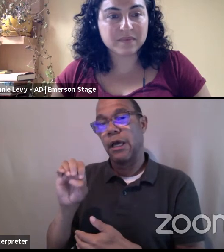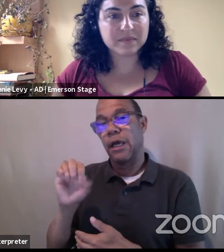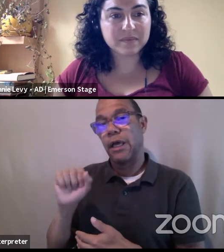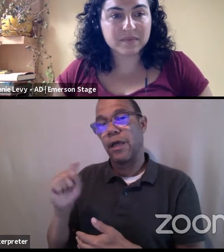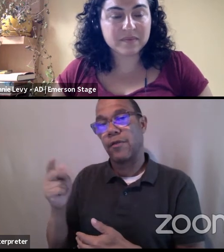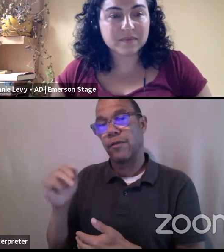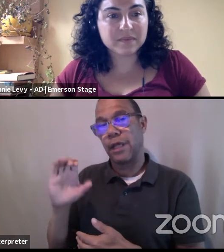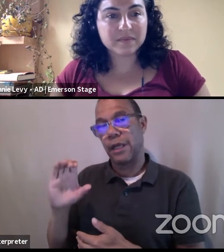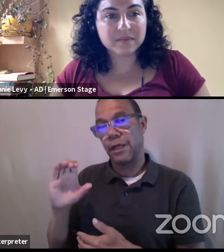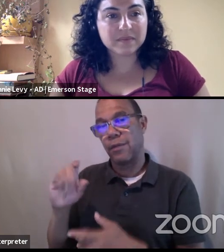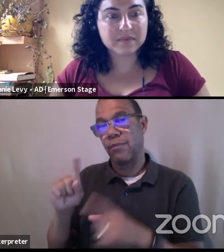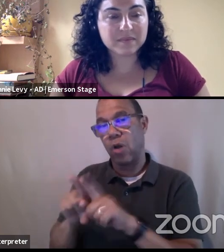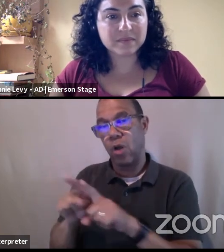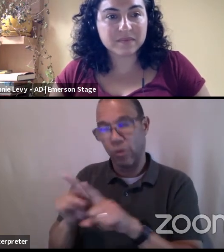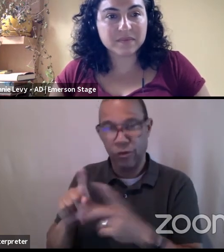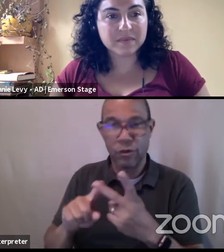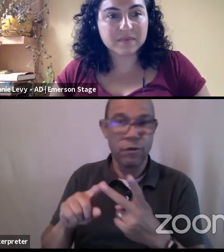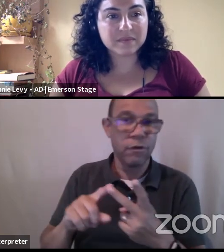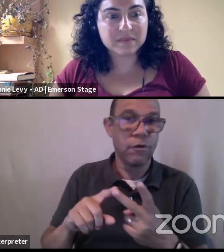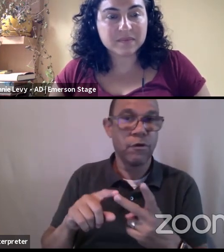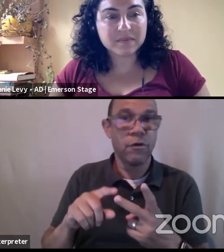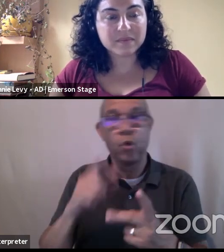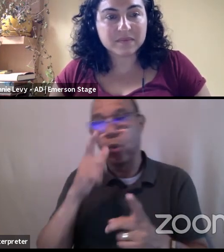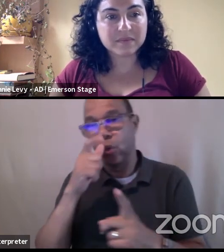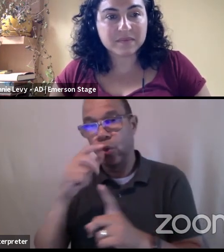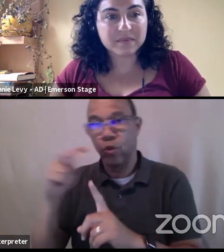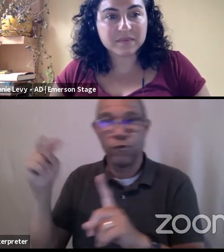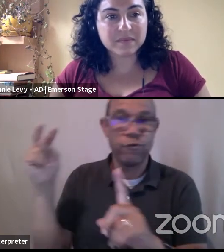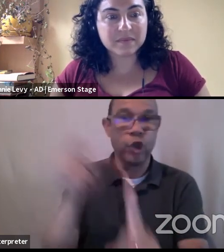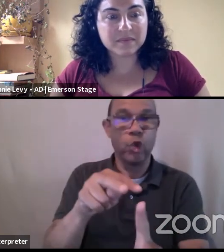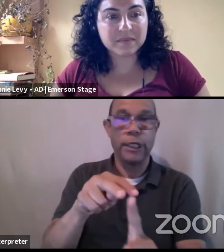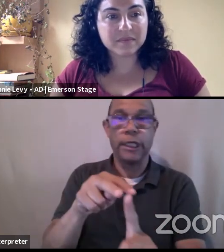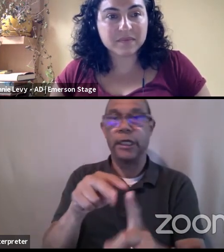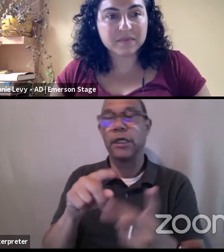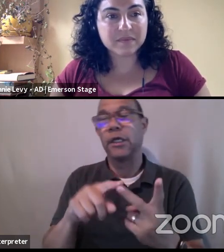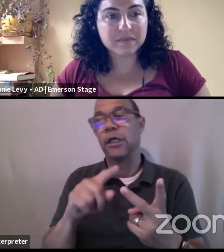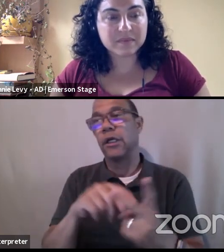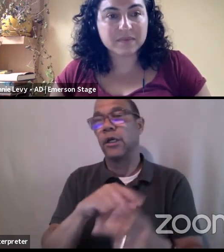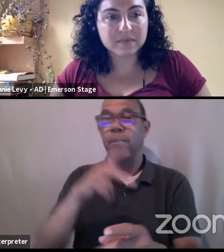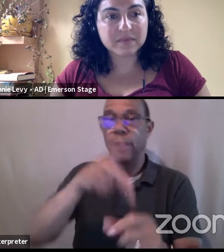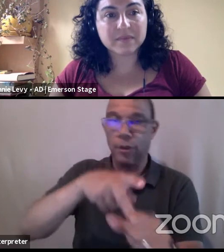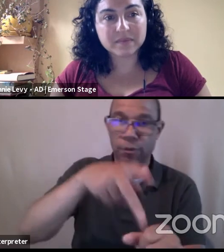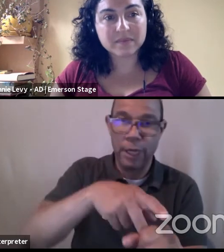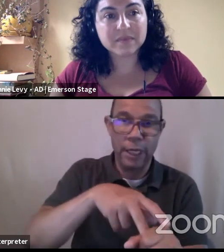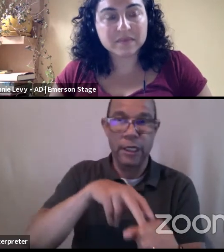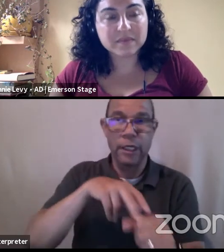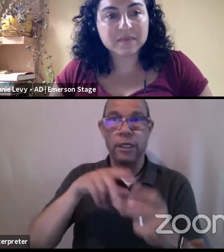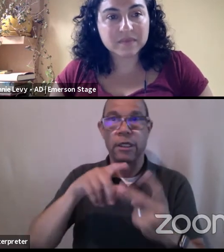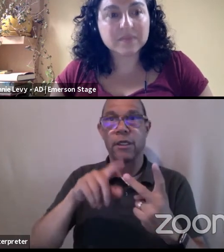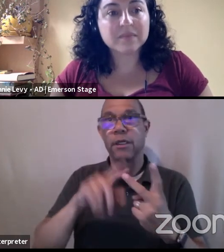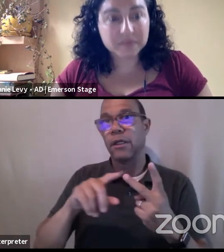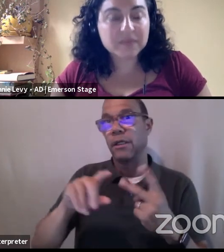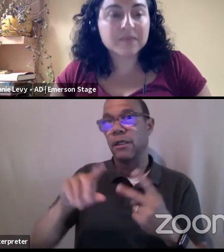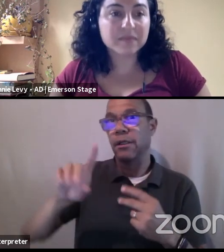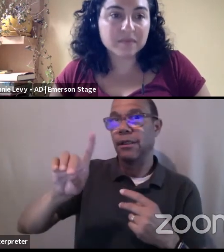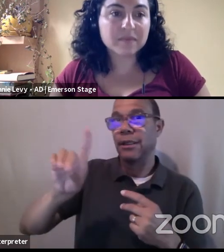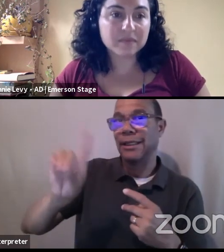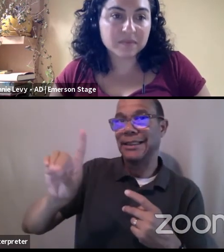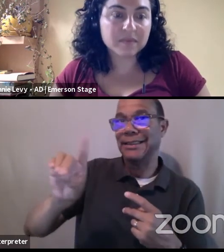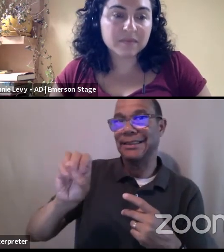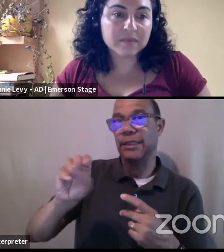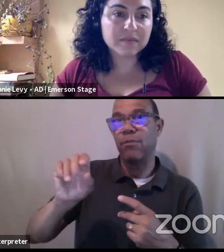you know, viewership, participation, democracy in the